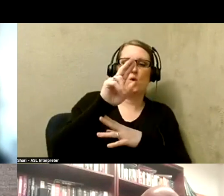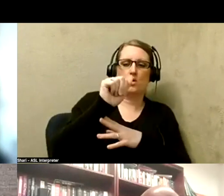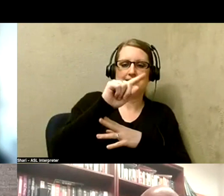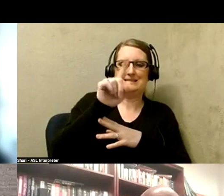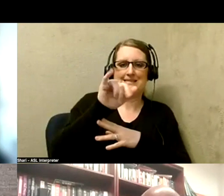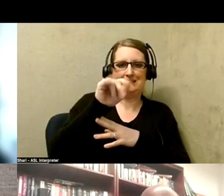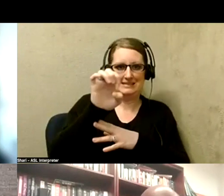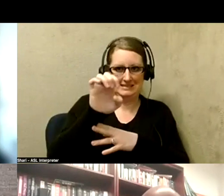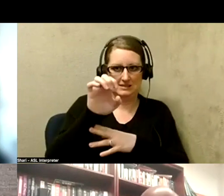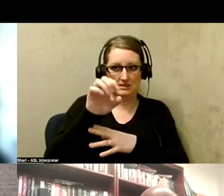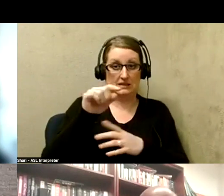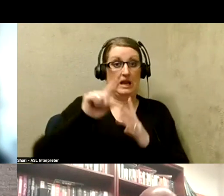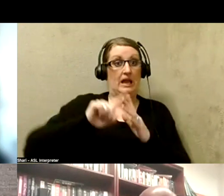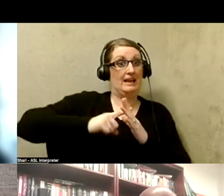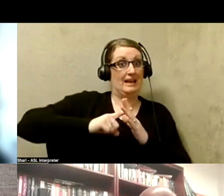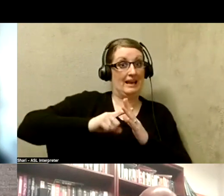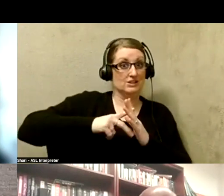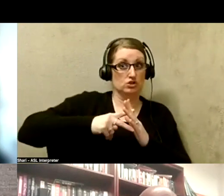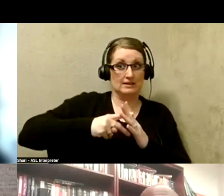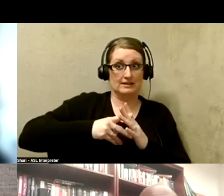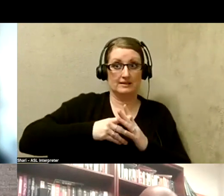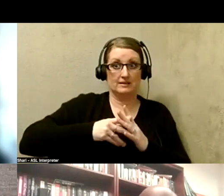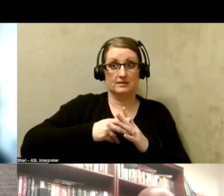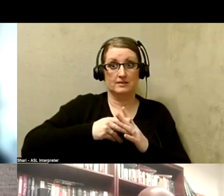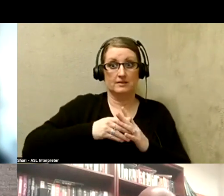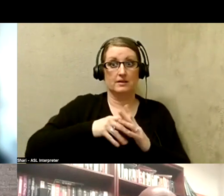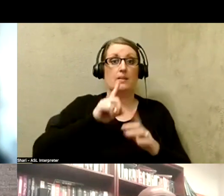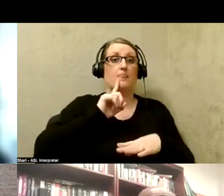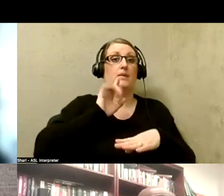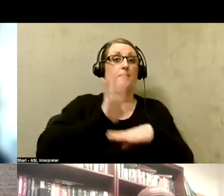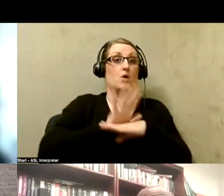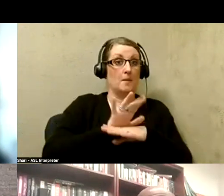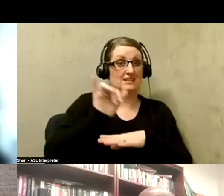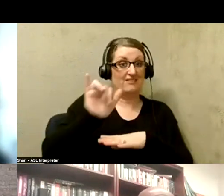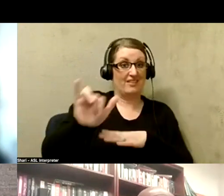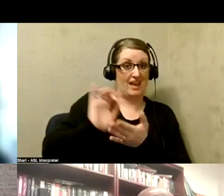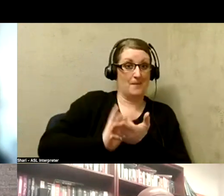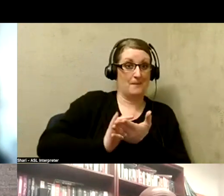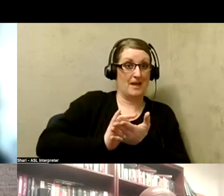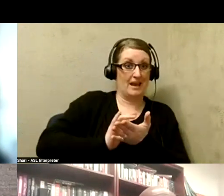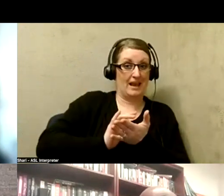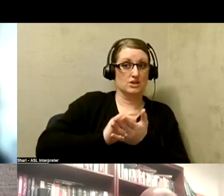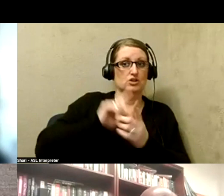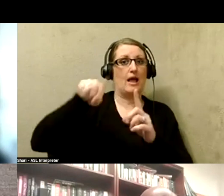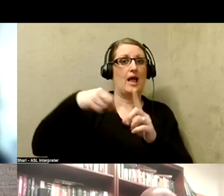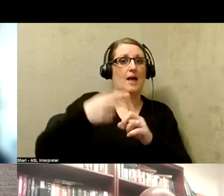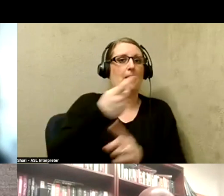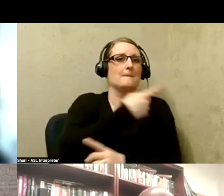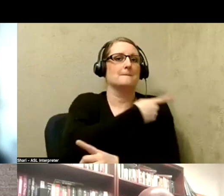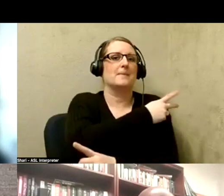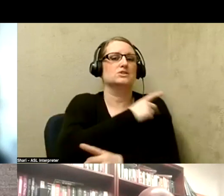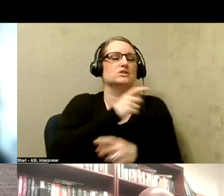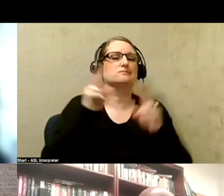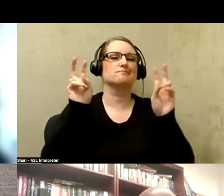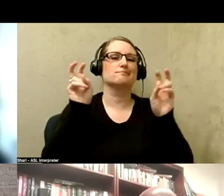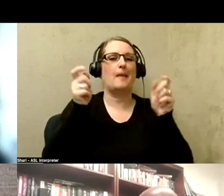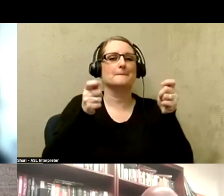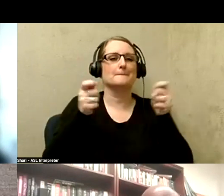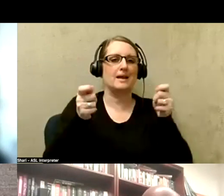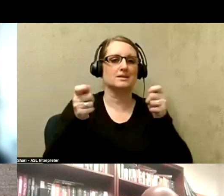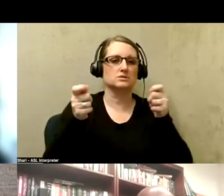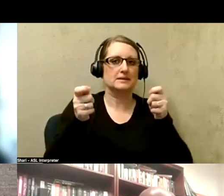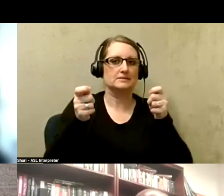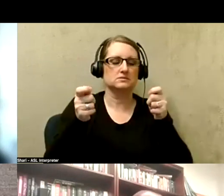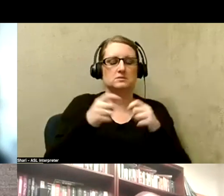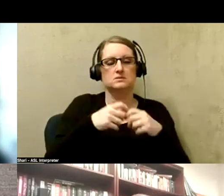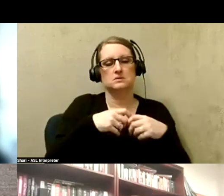how initially the promise of Thorazine was really more about patient management, and